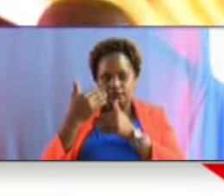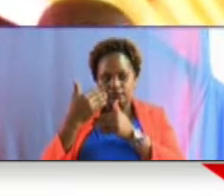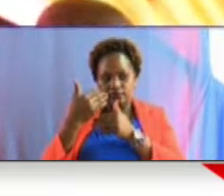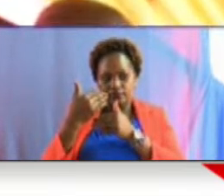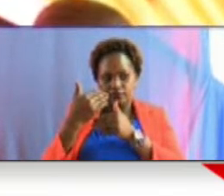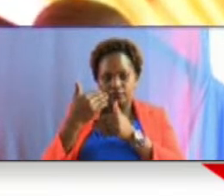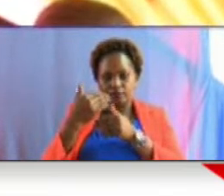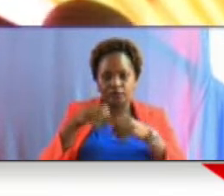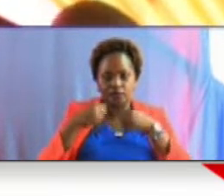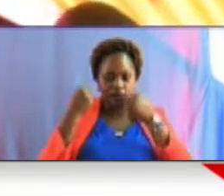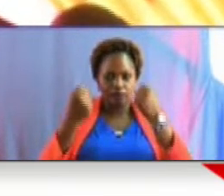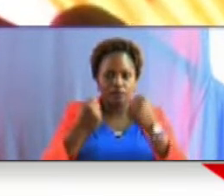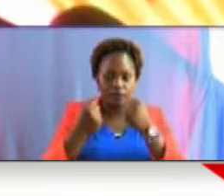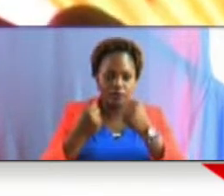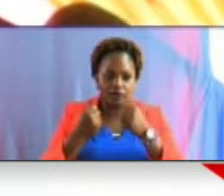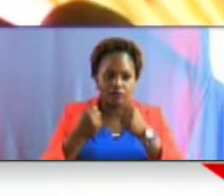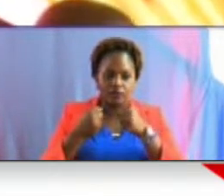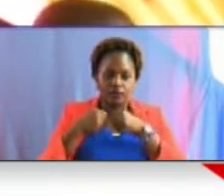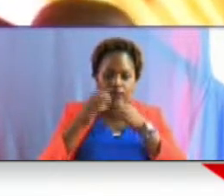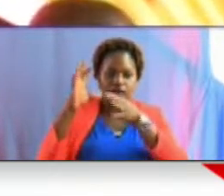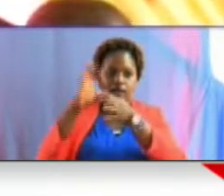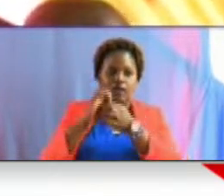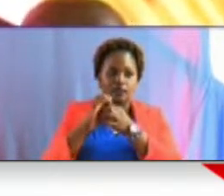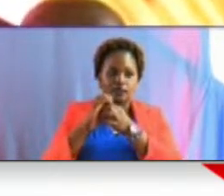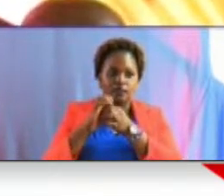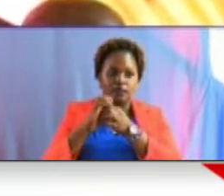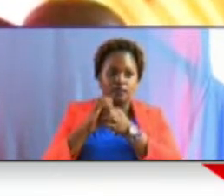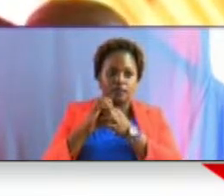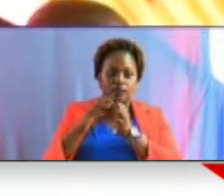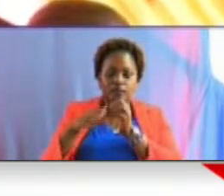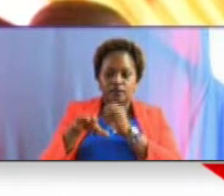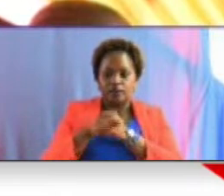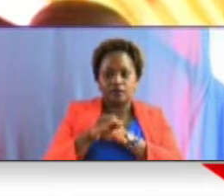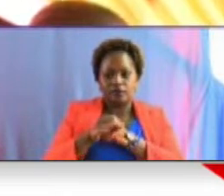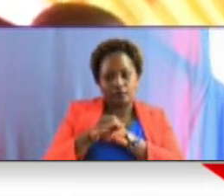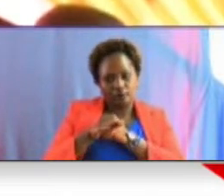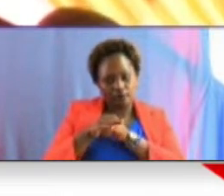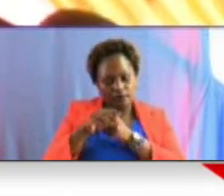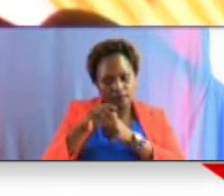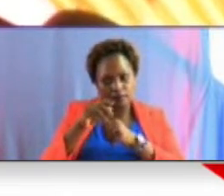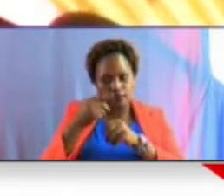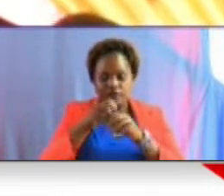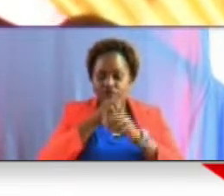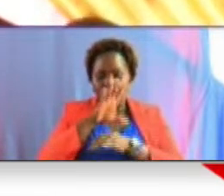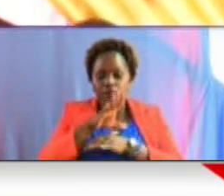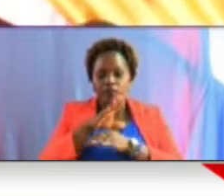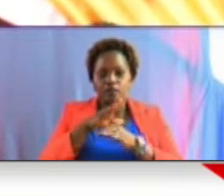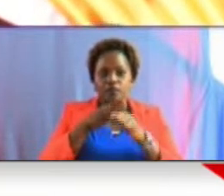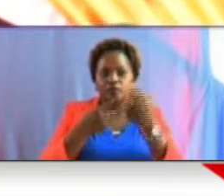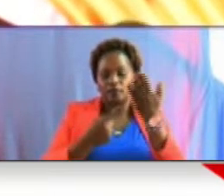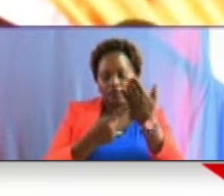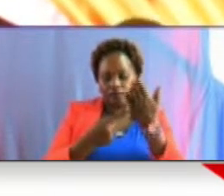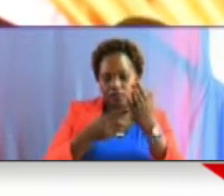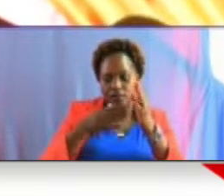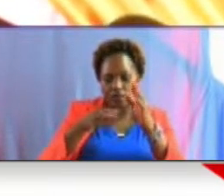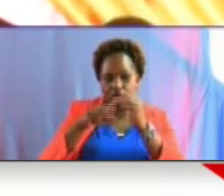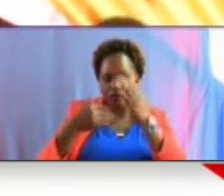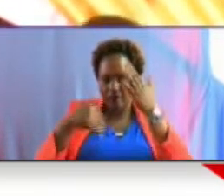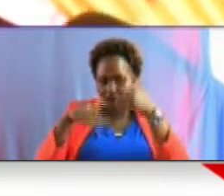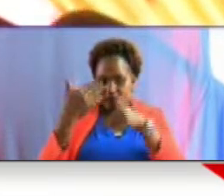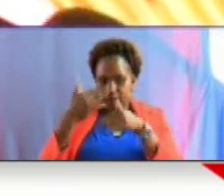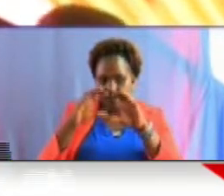a strong cultural shift in the acceptance of information technology across the university